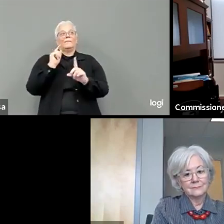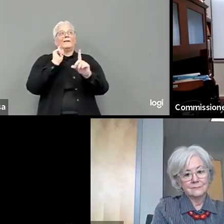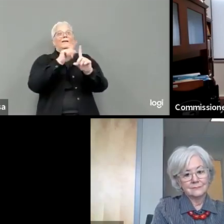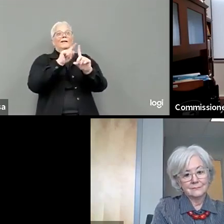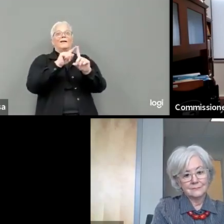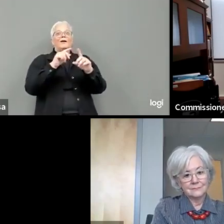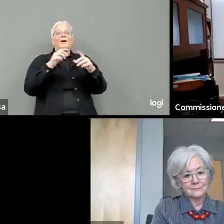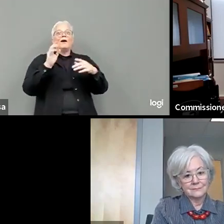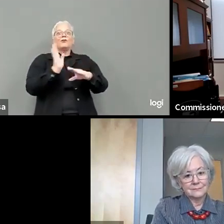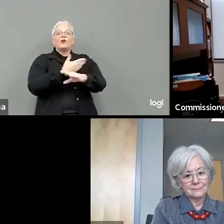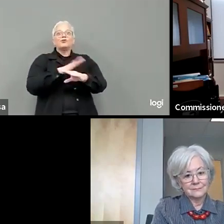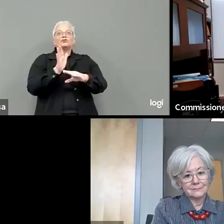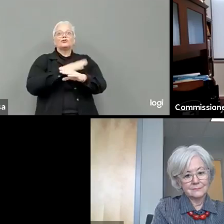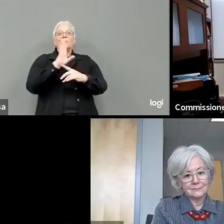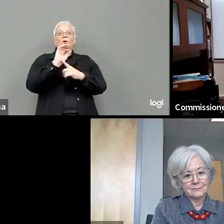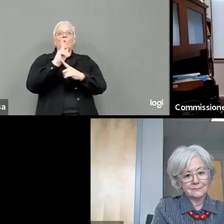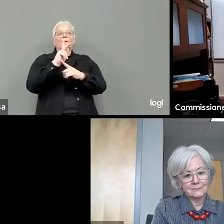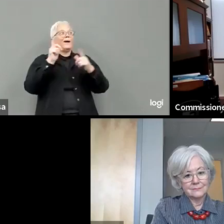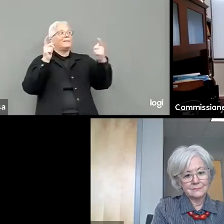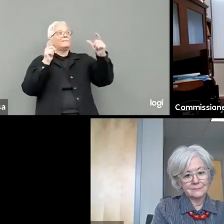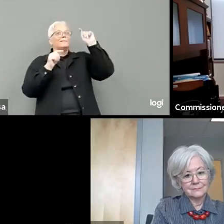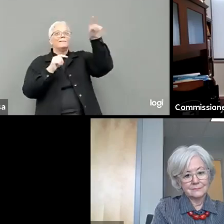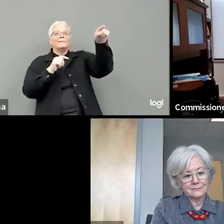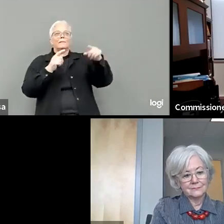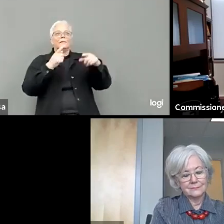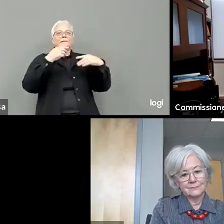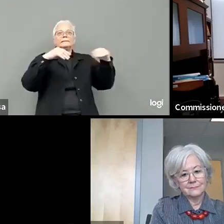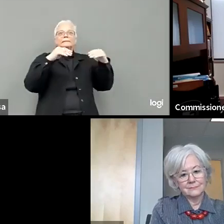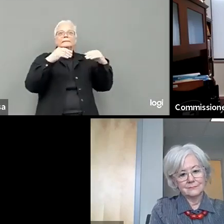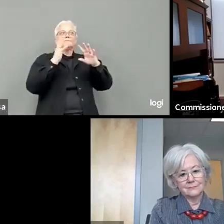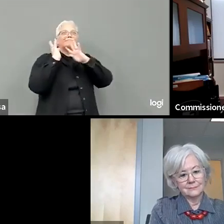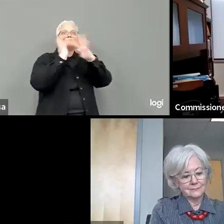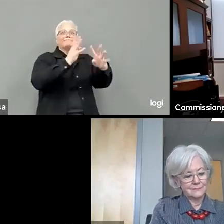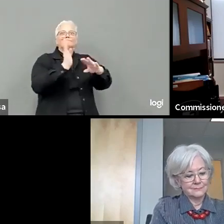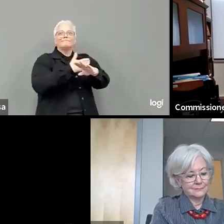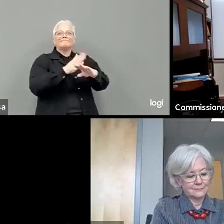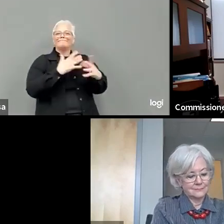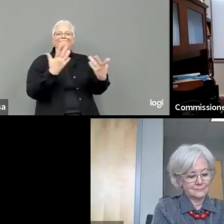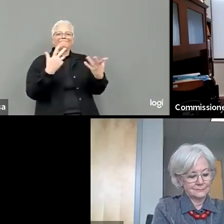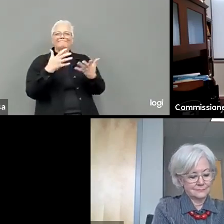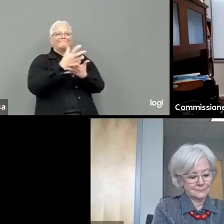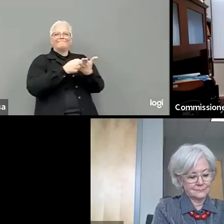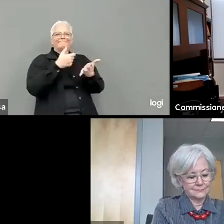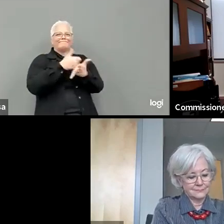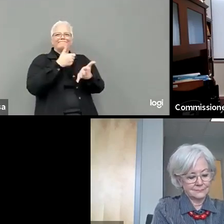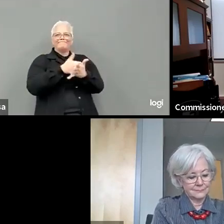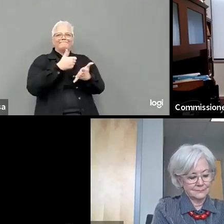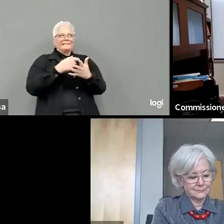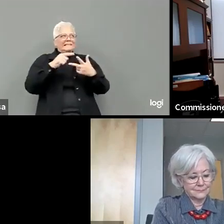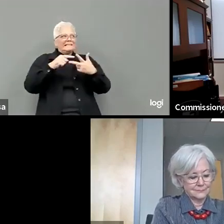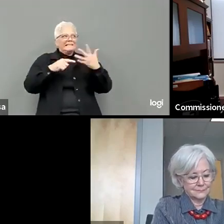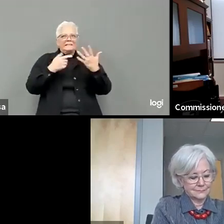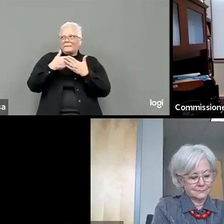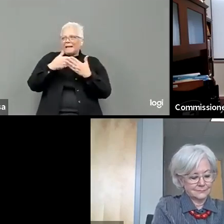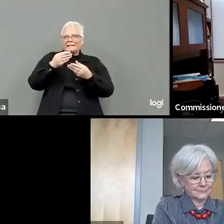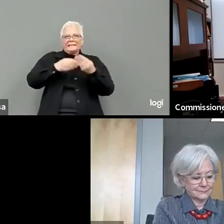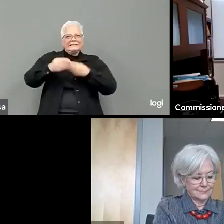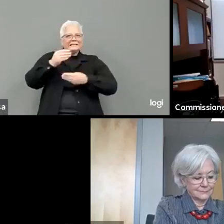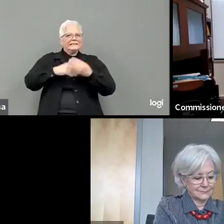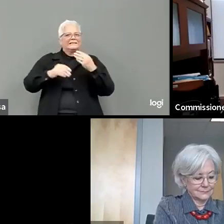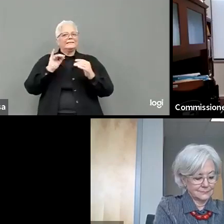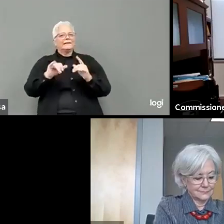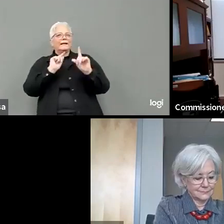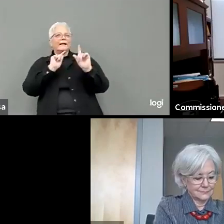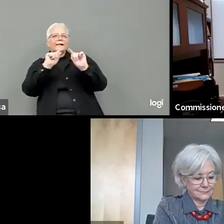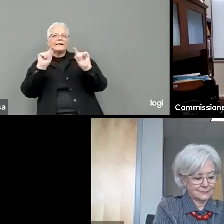regular venue or events on their schedule in about a year now. And those aren't things where you just turn off